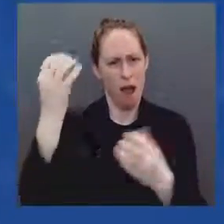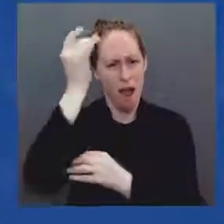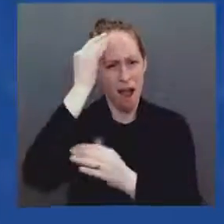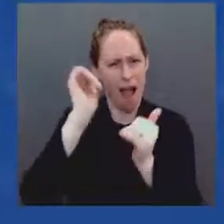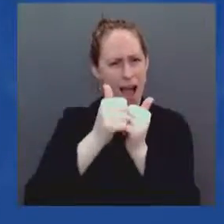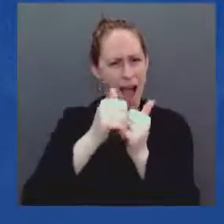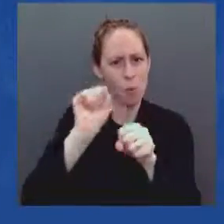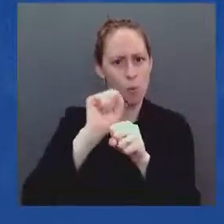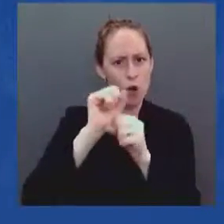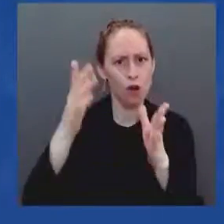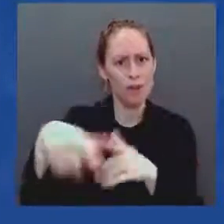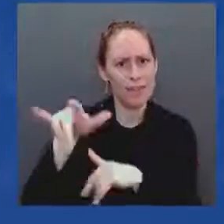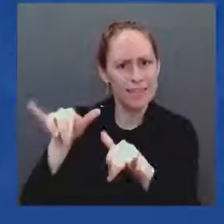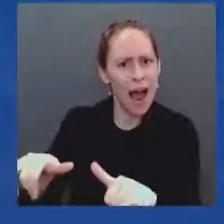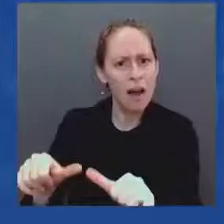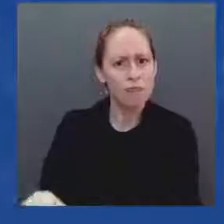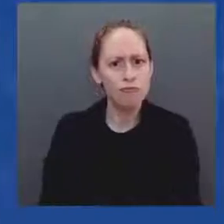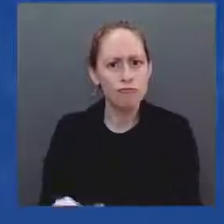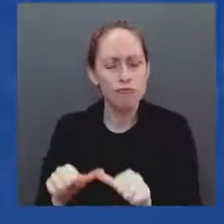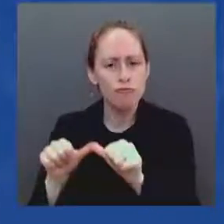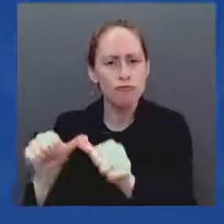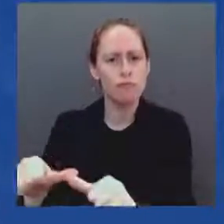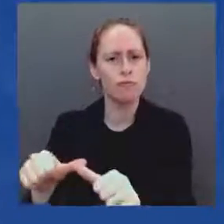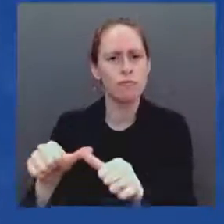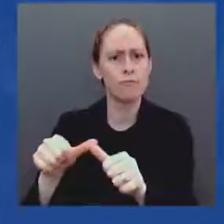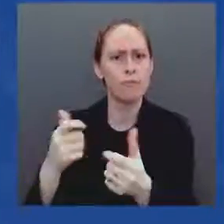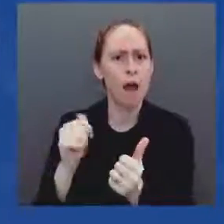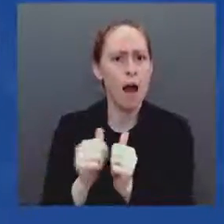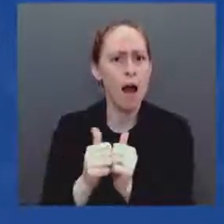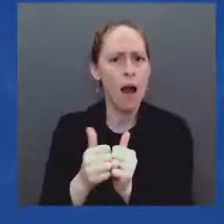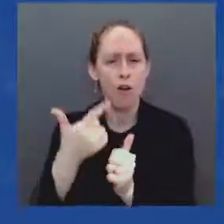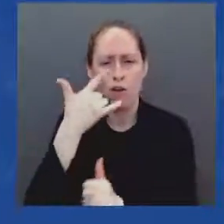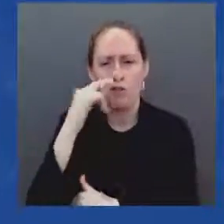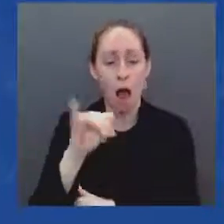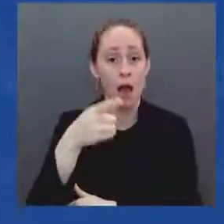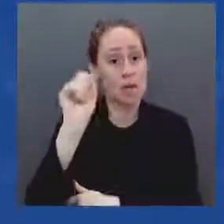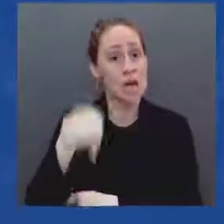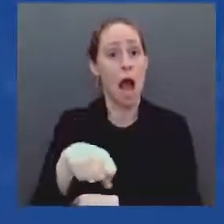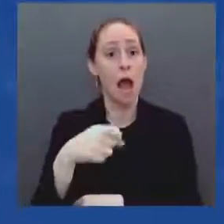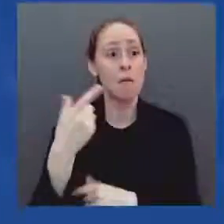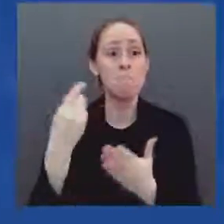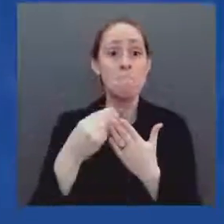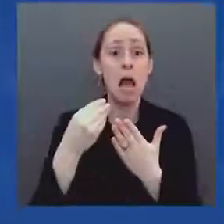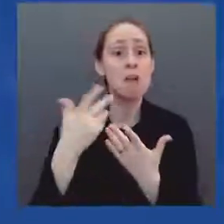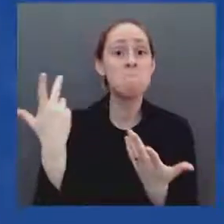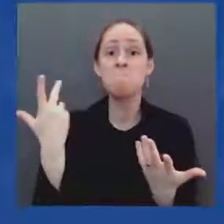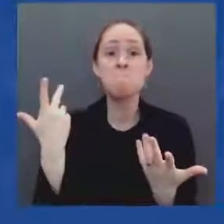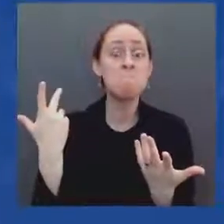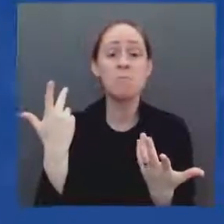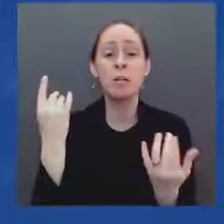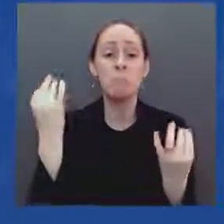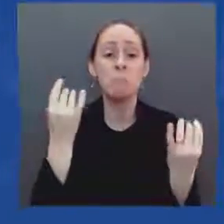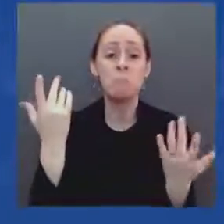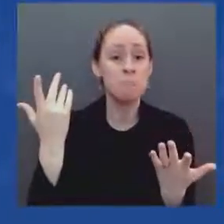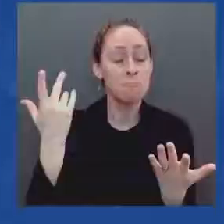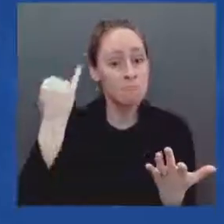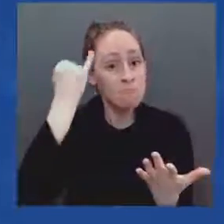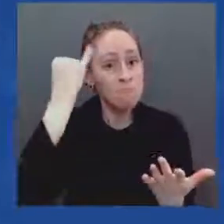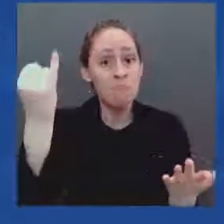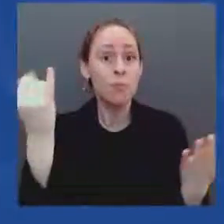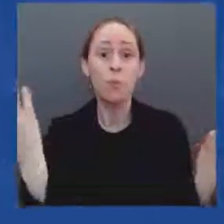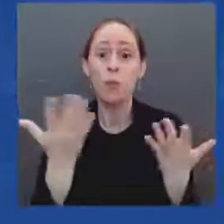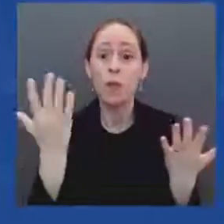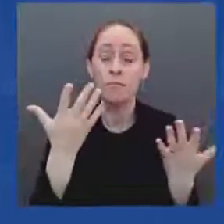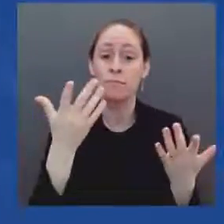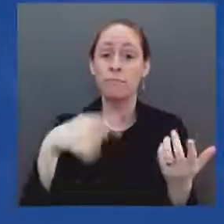of you used, with hero retention bonuses, higher pay, temporary paid leave to combat burnout and essential health care